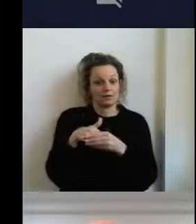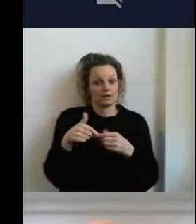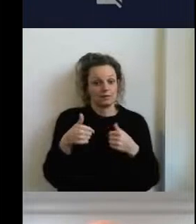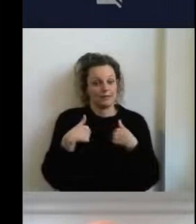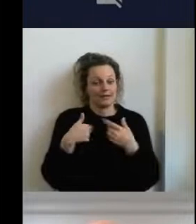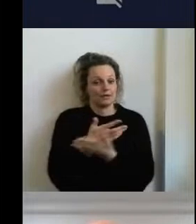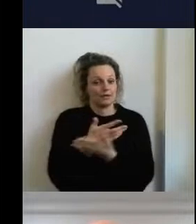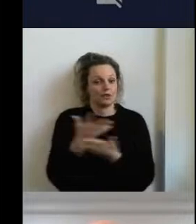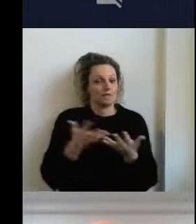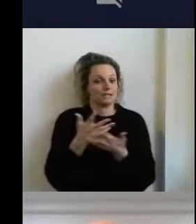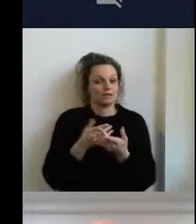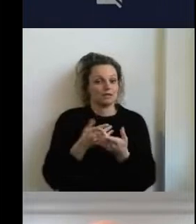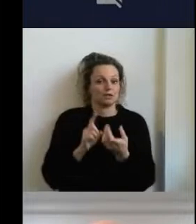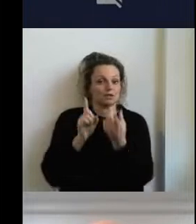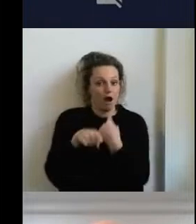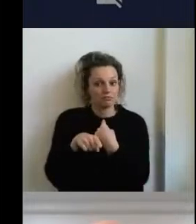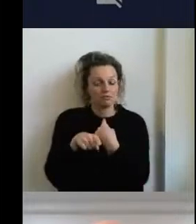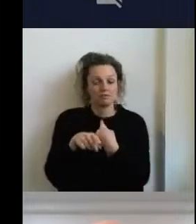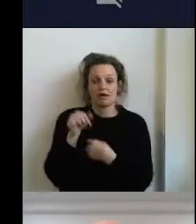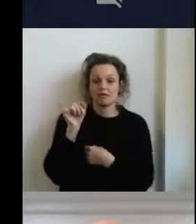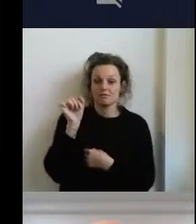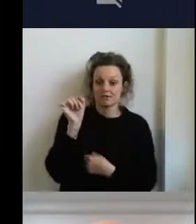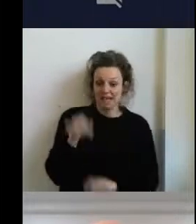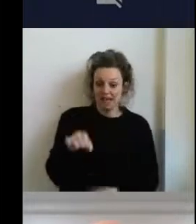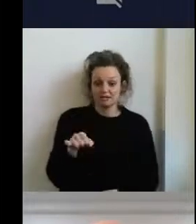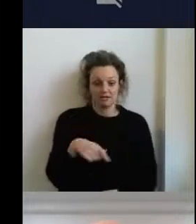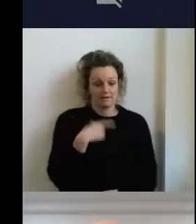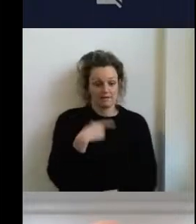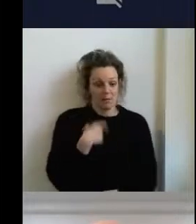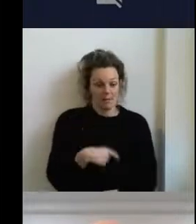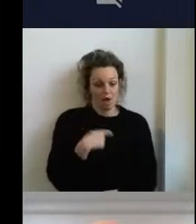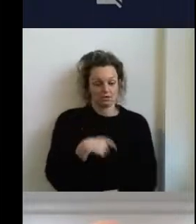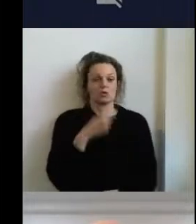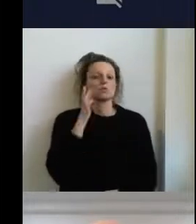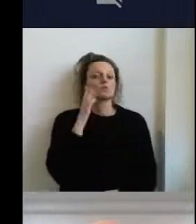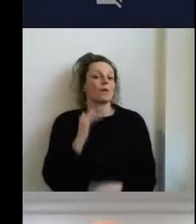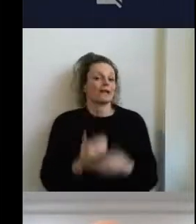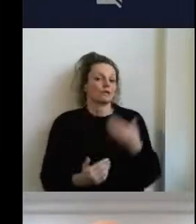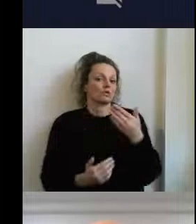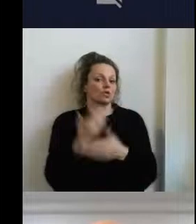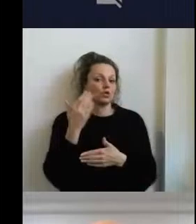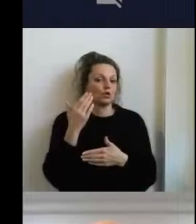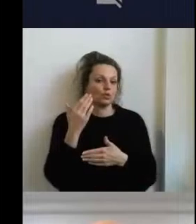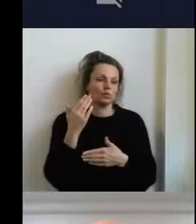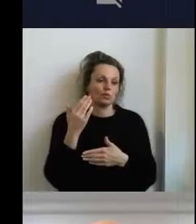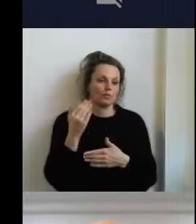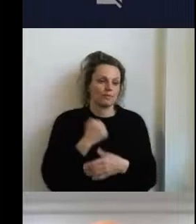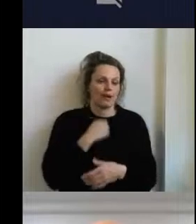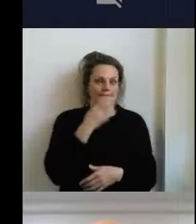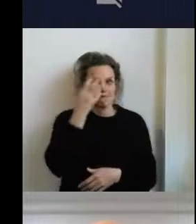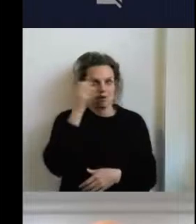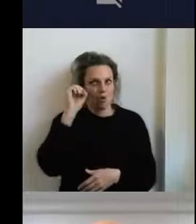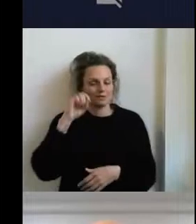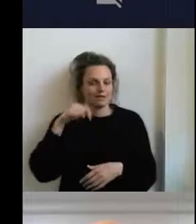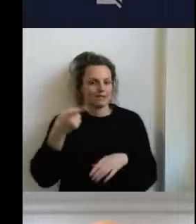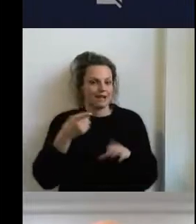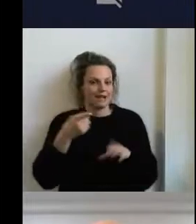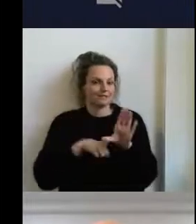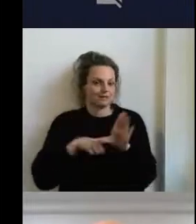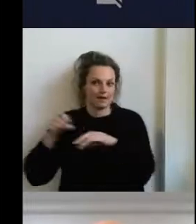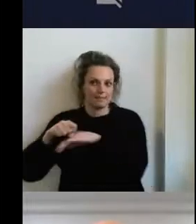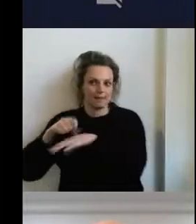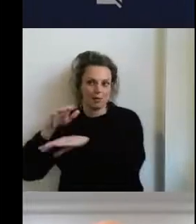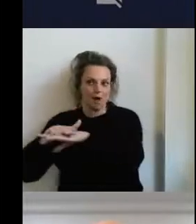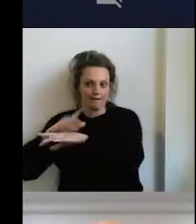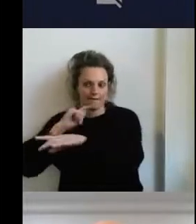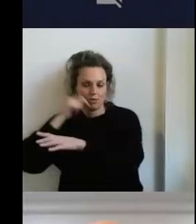the answer is yes for personal. So when I get my new super rig for my 40th next year, the wife and the family have said